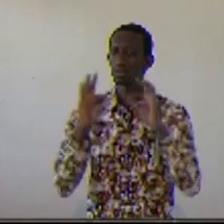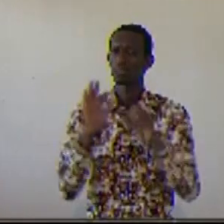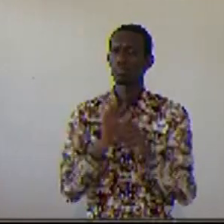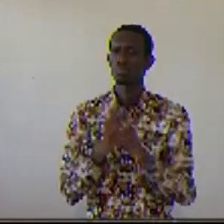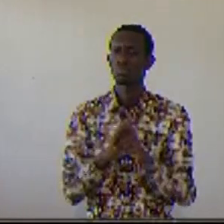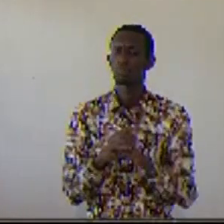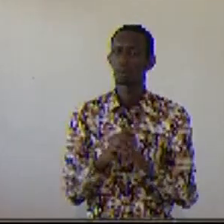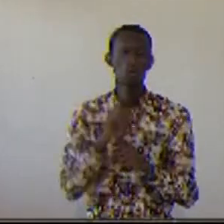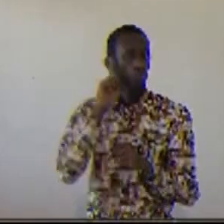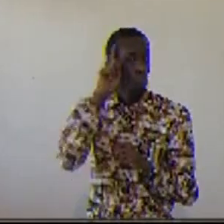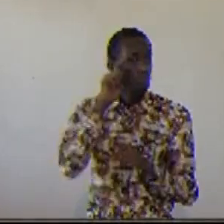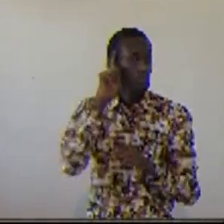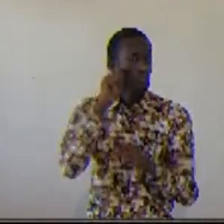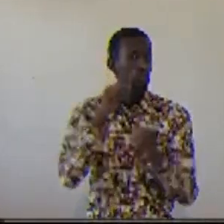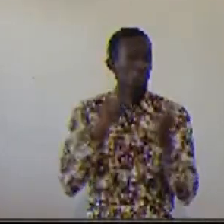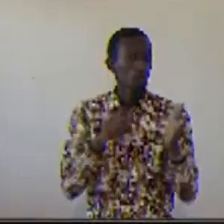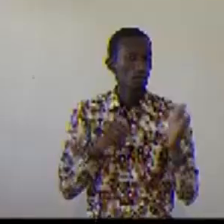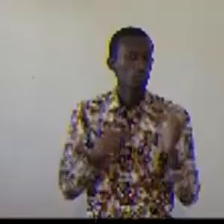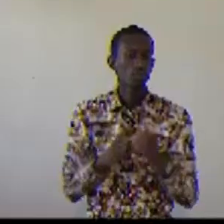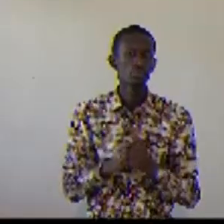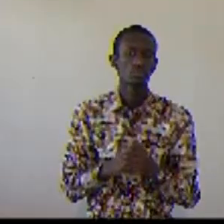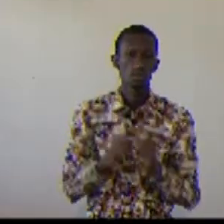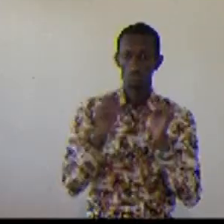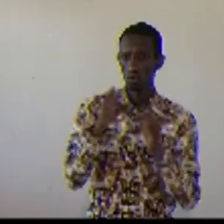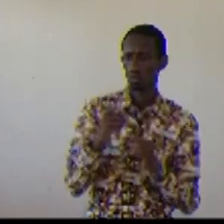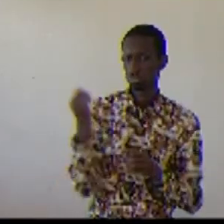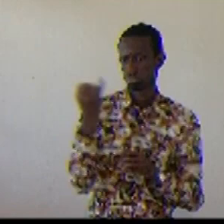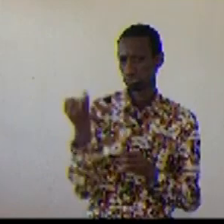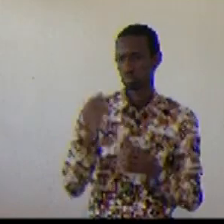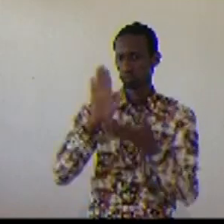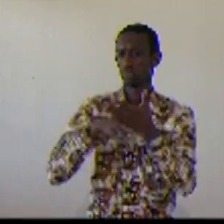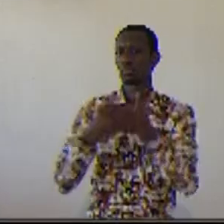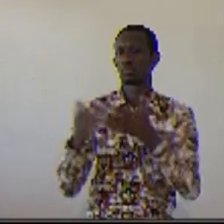to consider even when you are drawing the graphs.